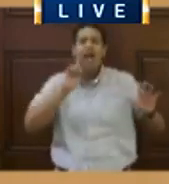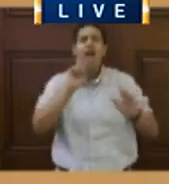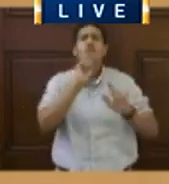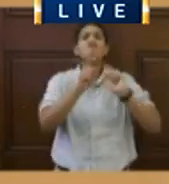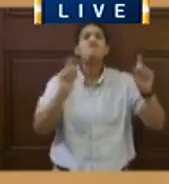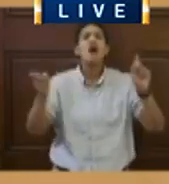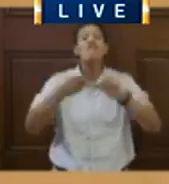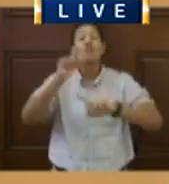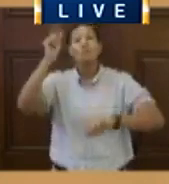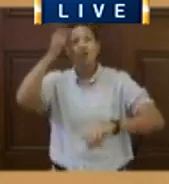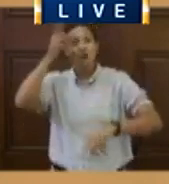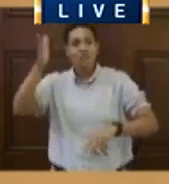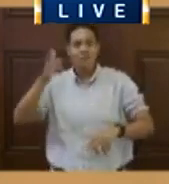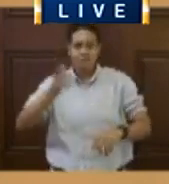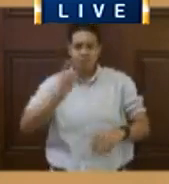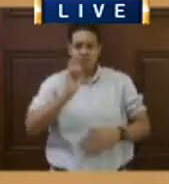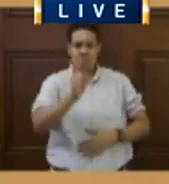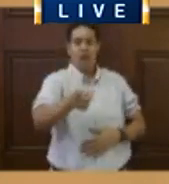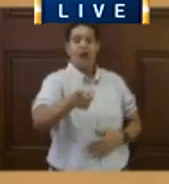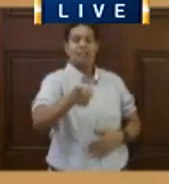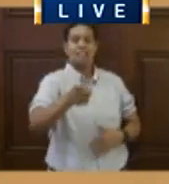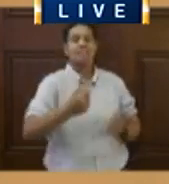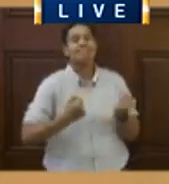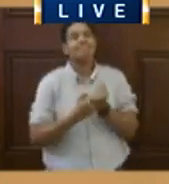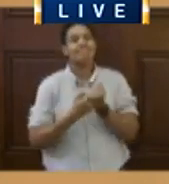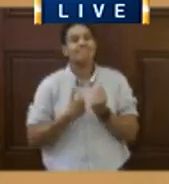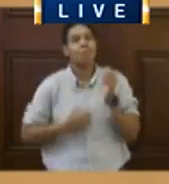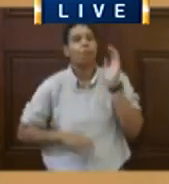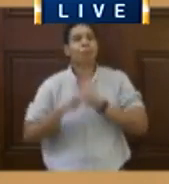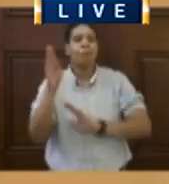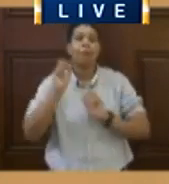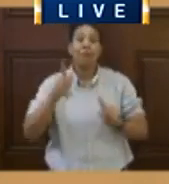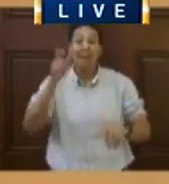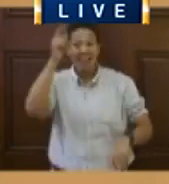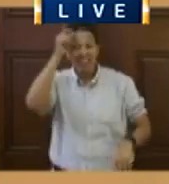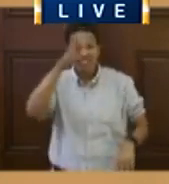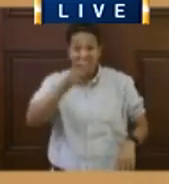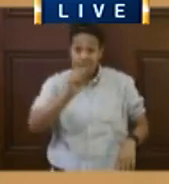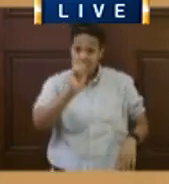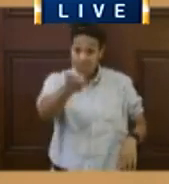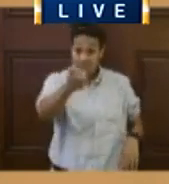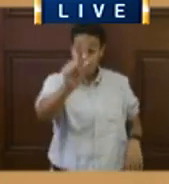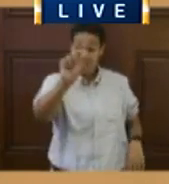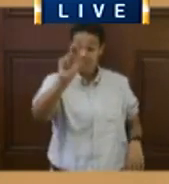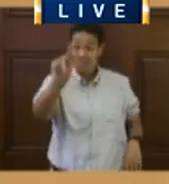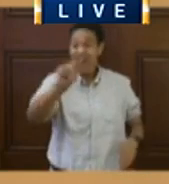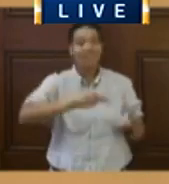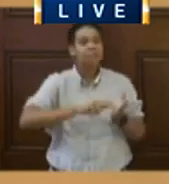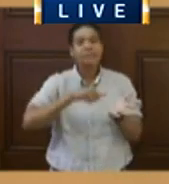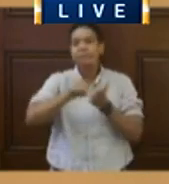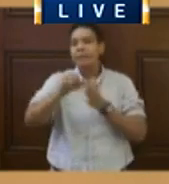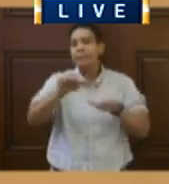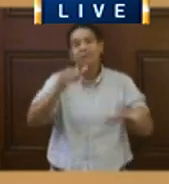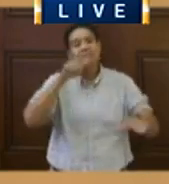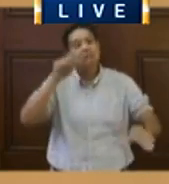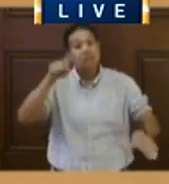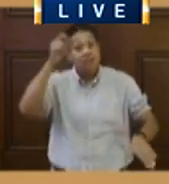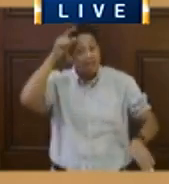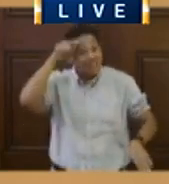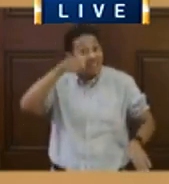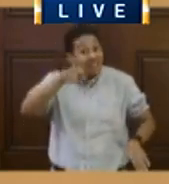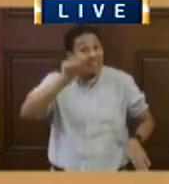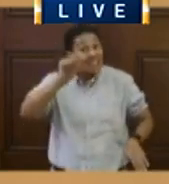government would make a difference. Remember, this is a grant that they don't have to pay back, and this is taxpayers' money, so we would want